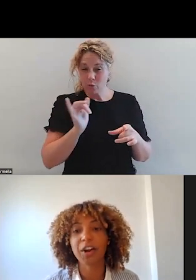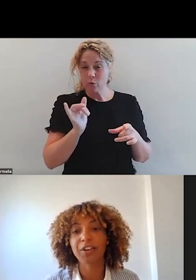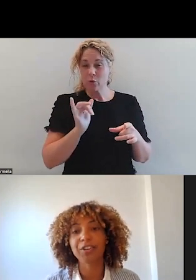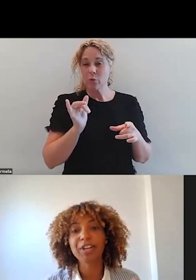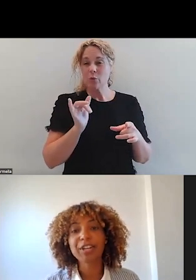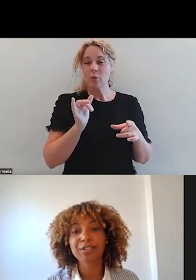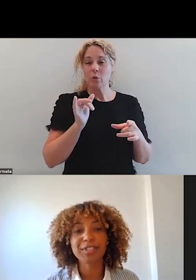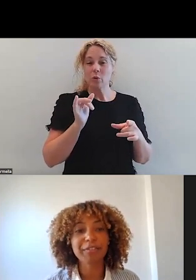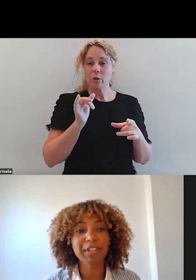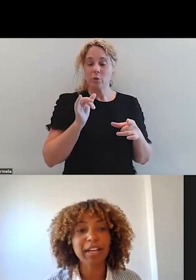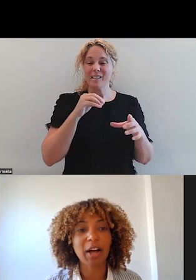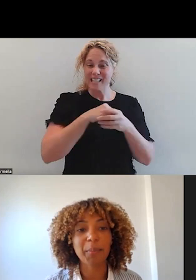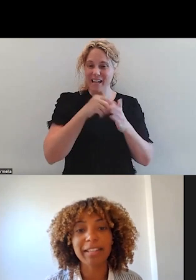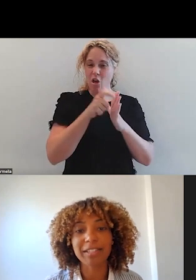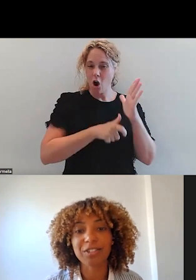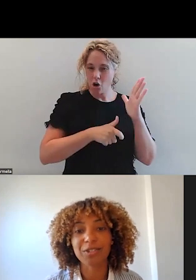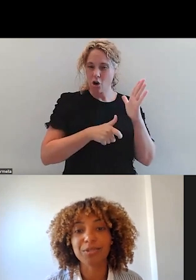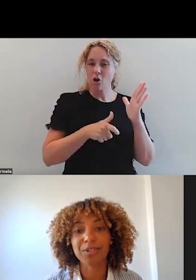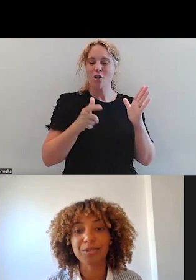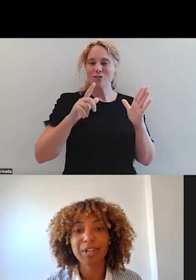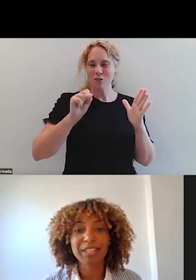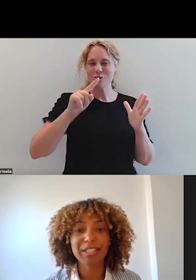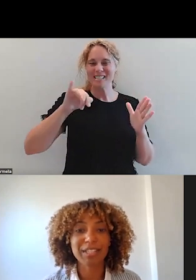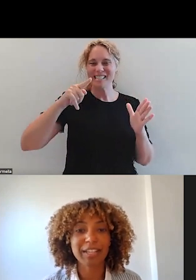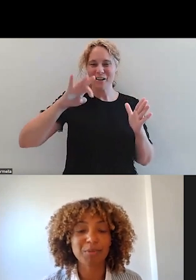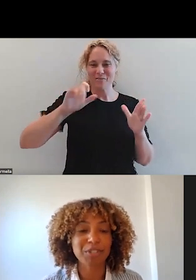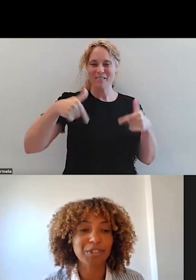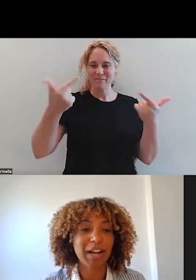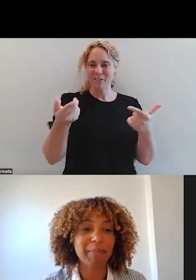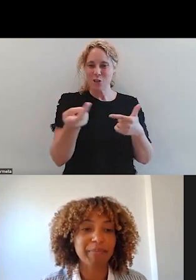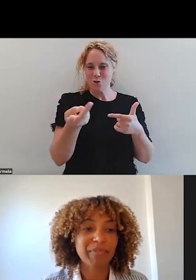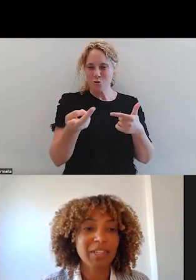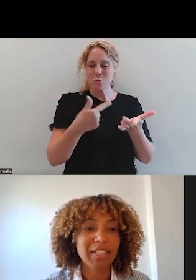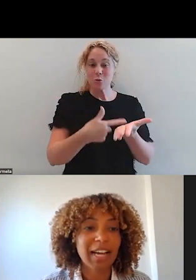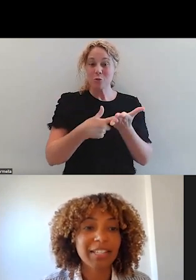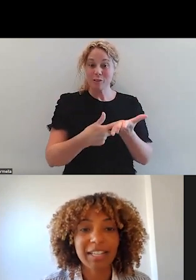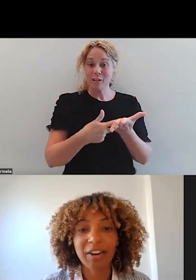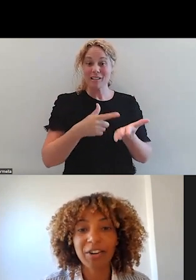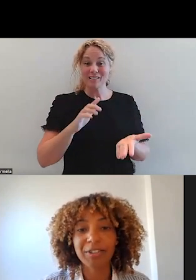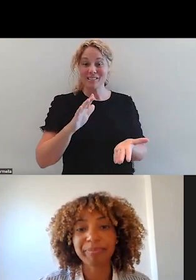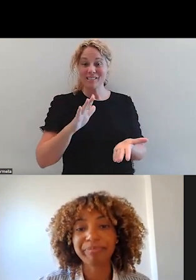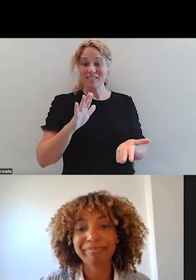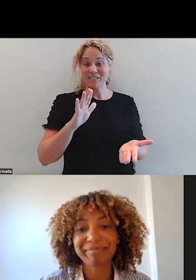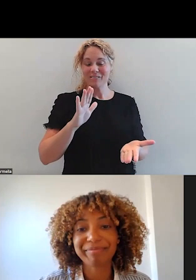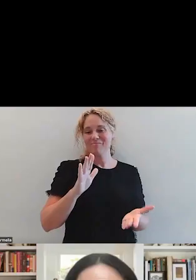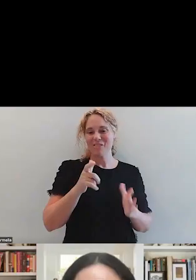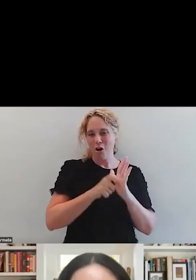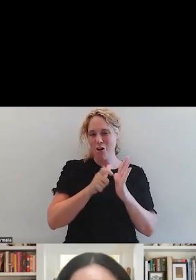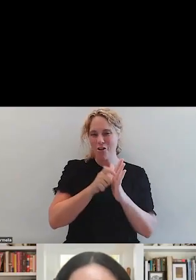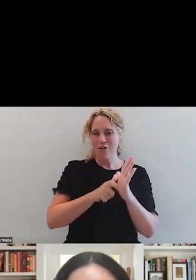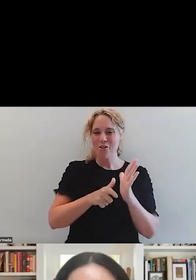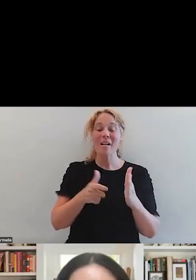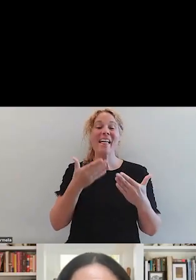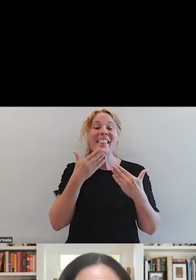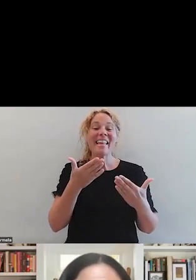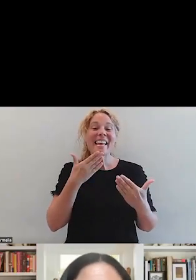Talk article. So Stephanie, I'll pass it to you too to discuss what you're discuss that article. Thanks,